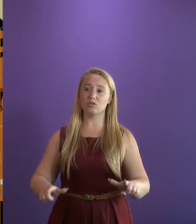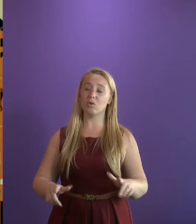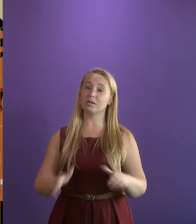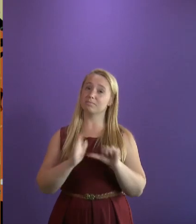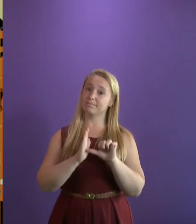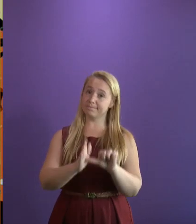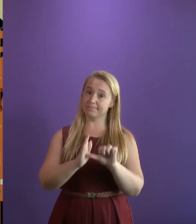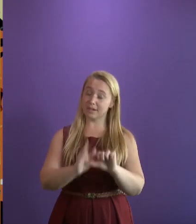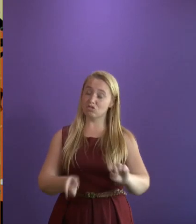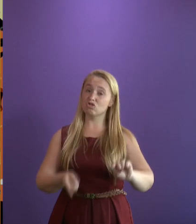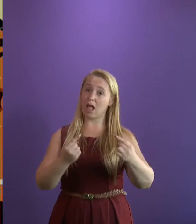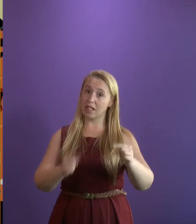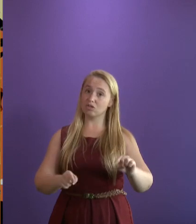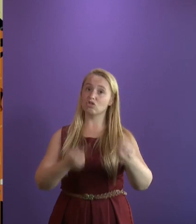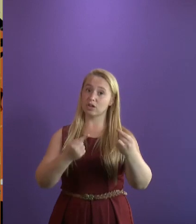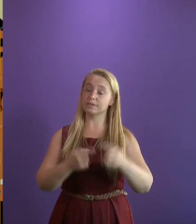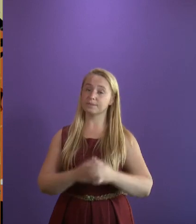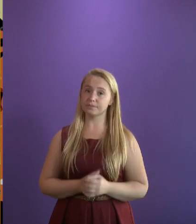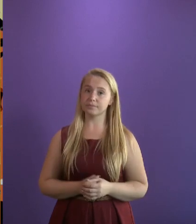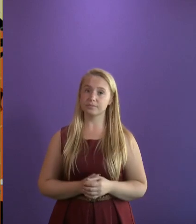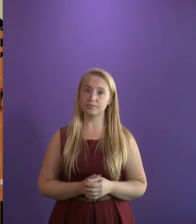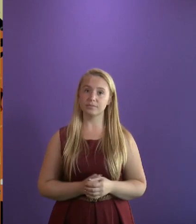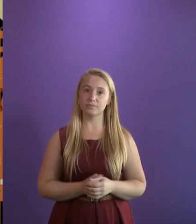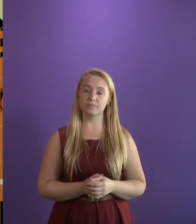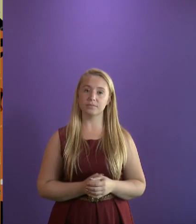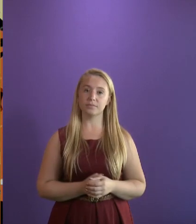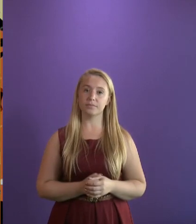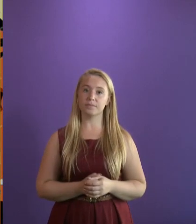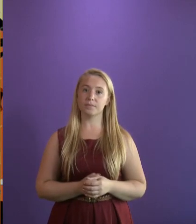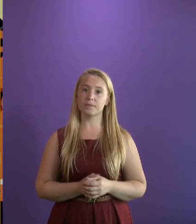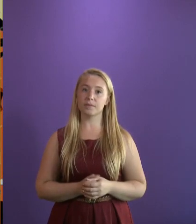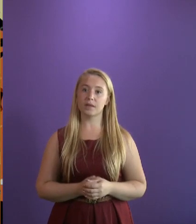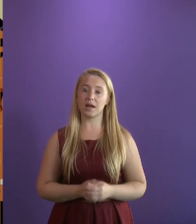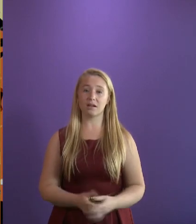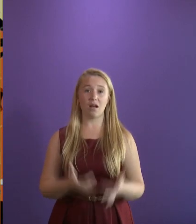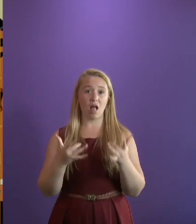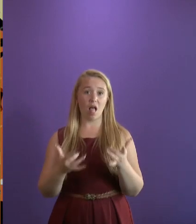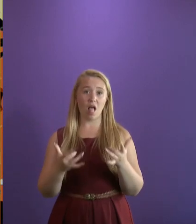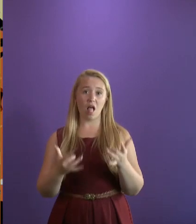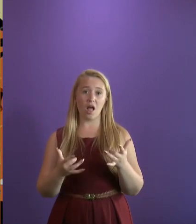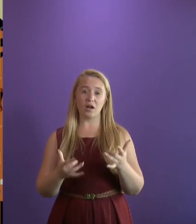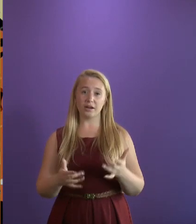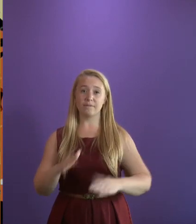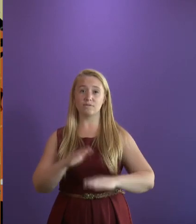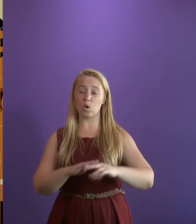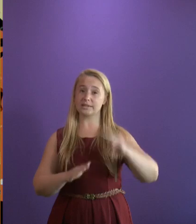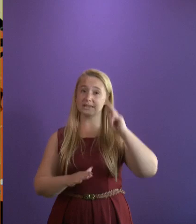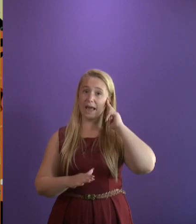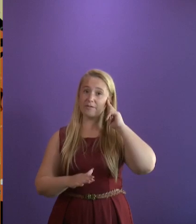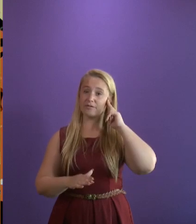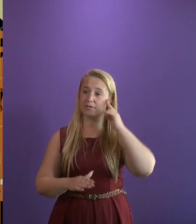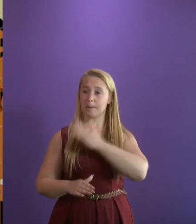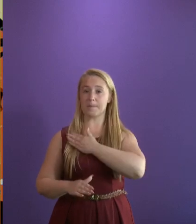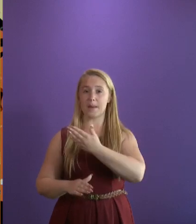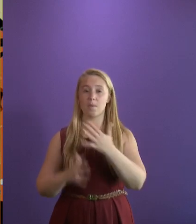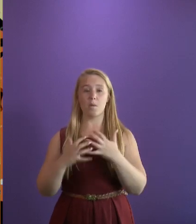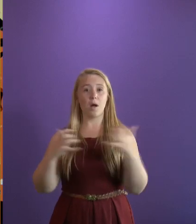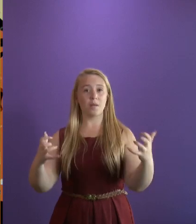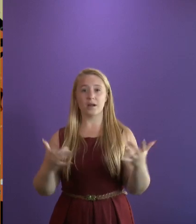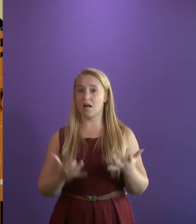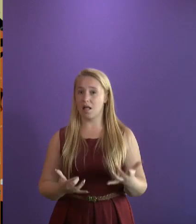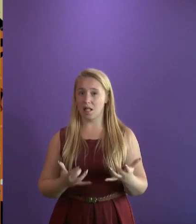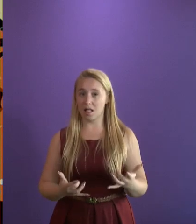had a completely non-hearing member of the Scottish Parliament yet, but all resources would be put